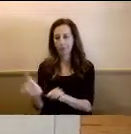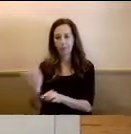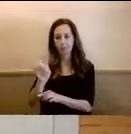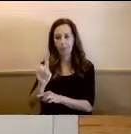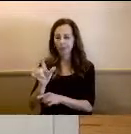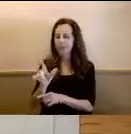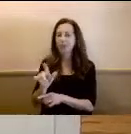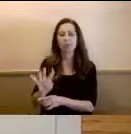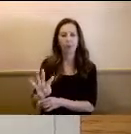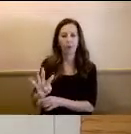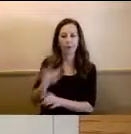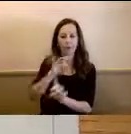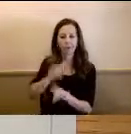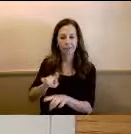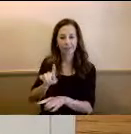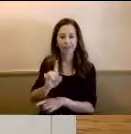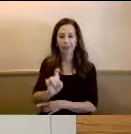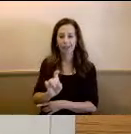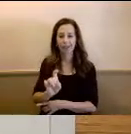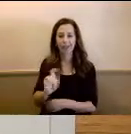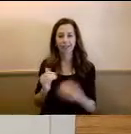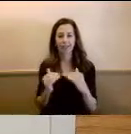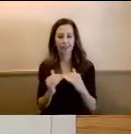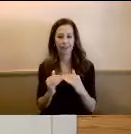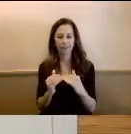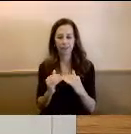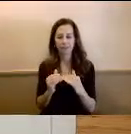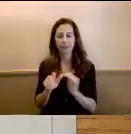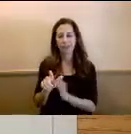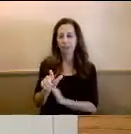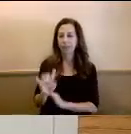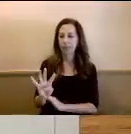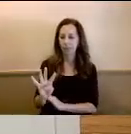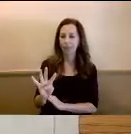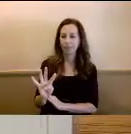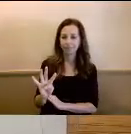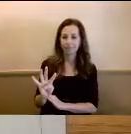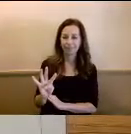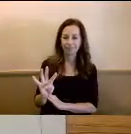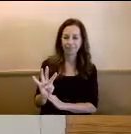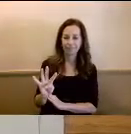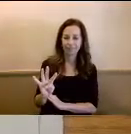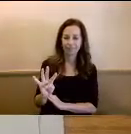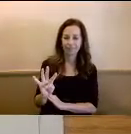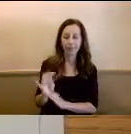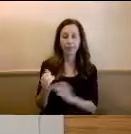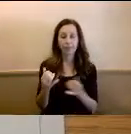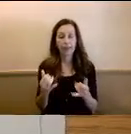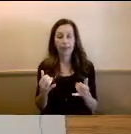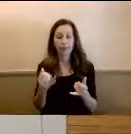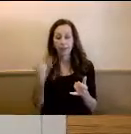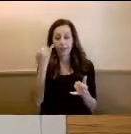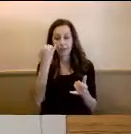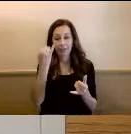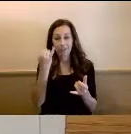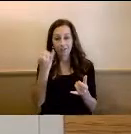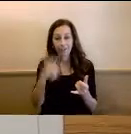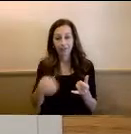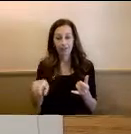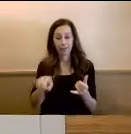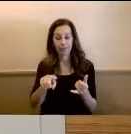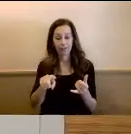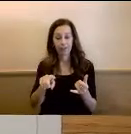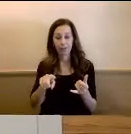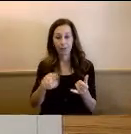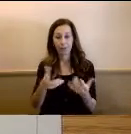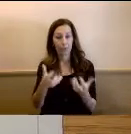1, 24. So x equals 24. Now, if we're going to do